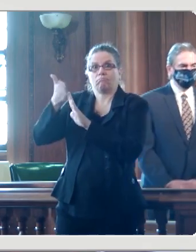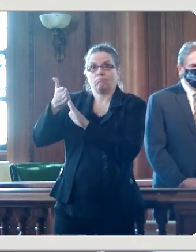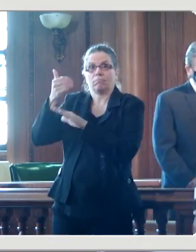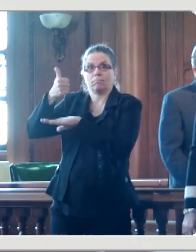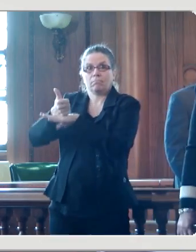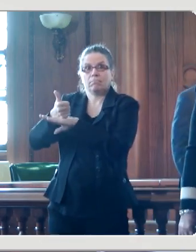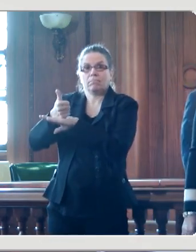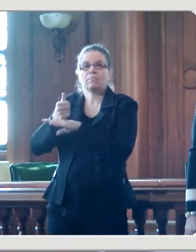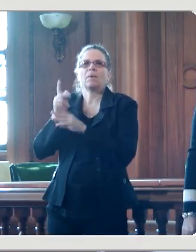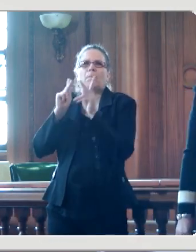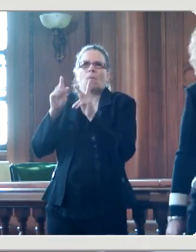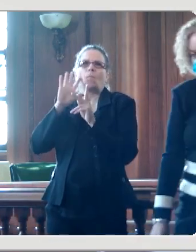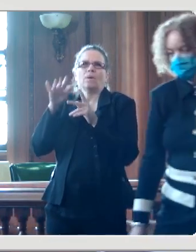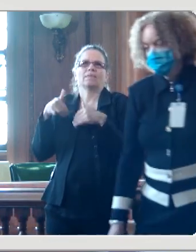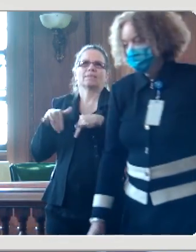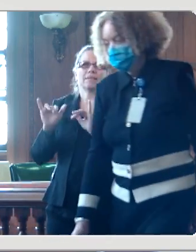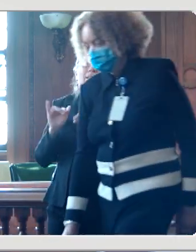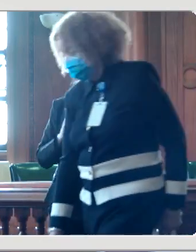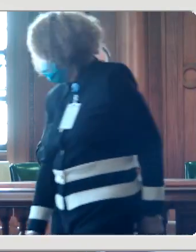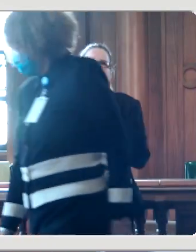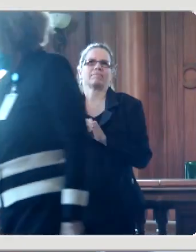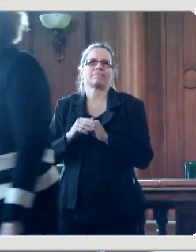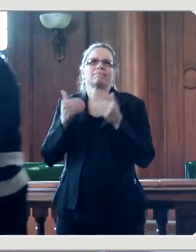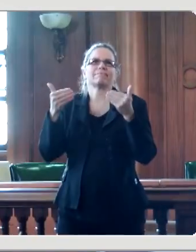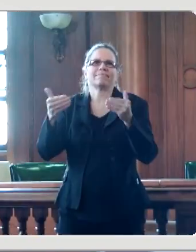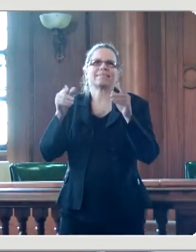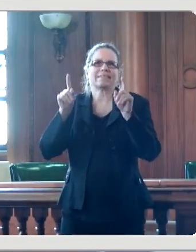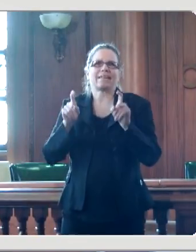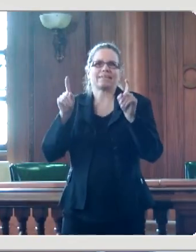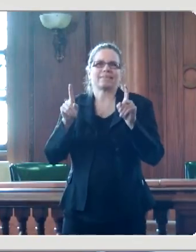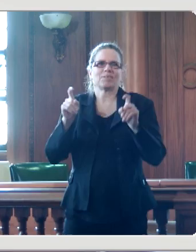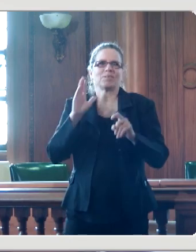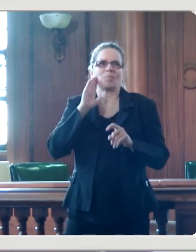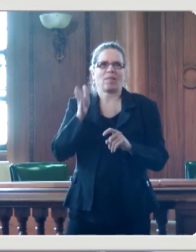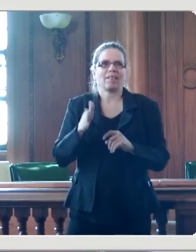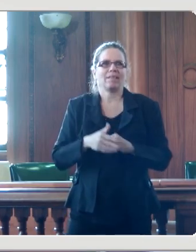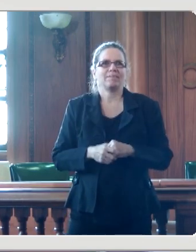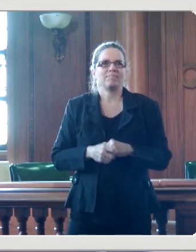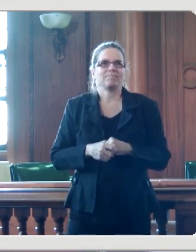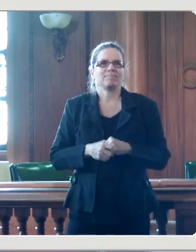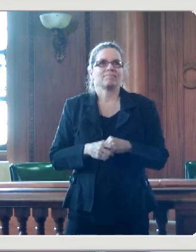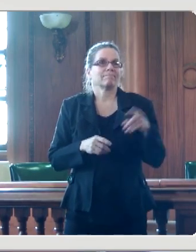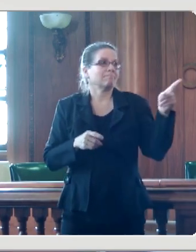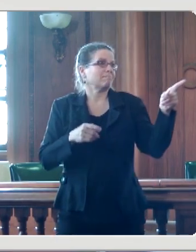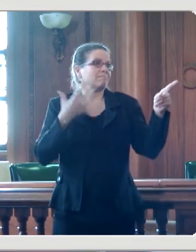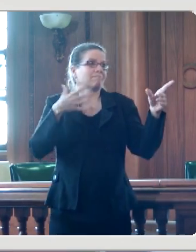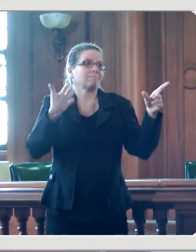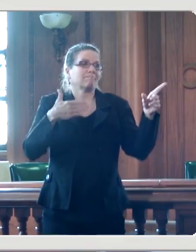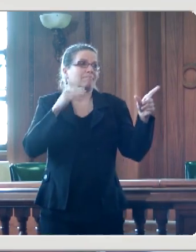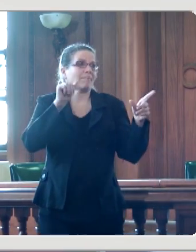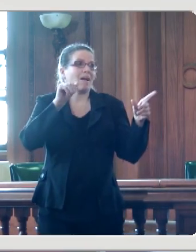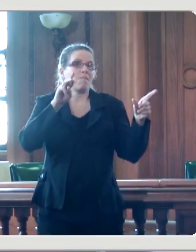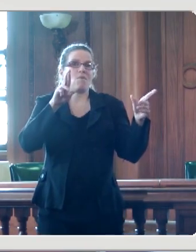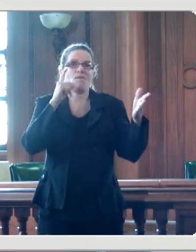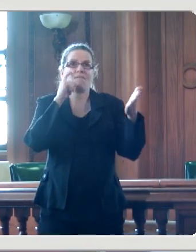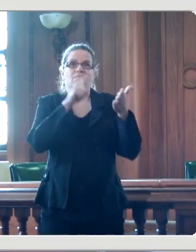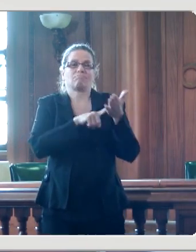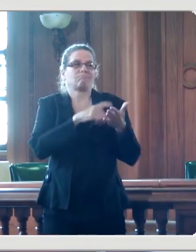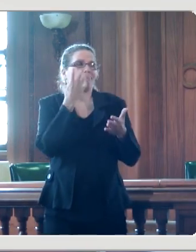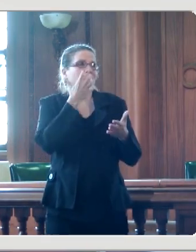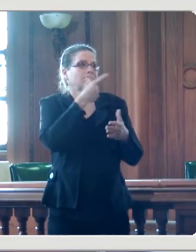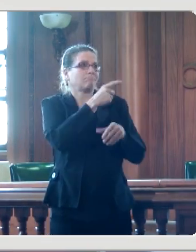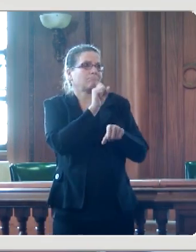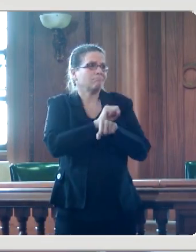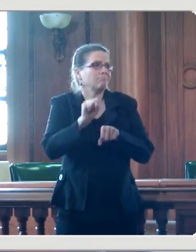Matt, we continue to push for more testing. AMR has been fantastic. I can't say enough about them. The key here is